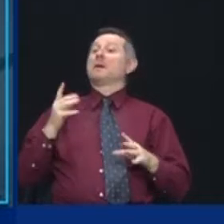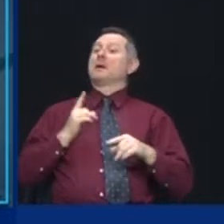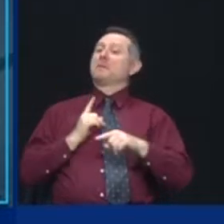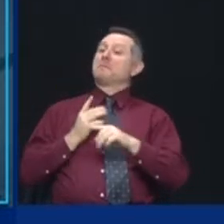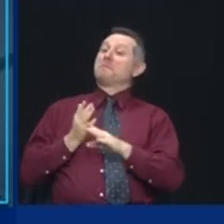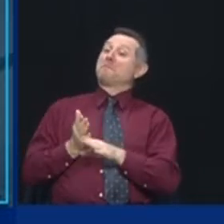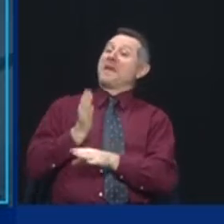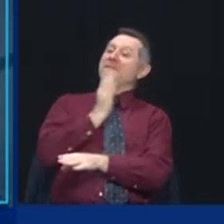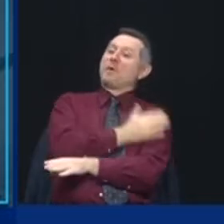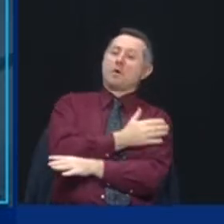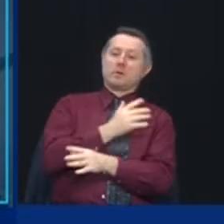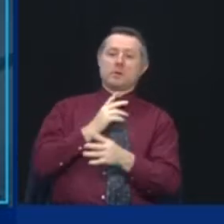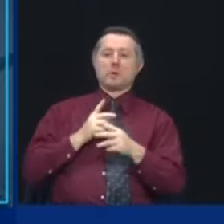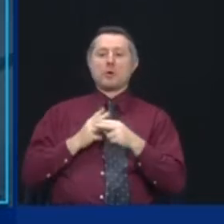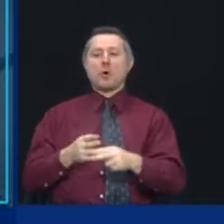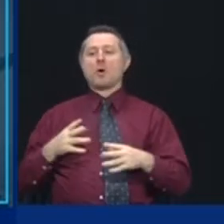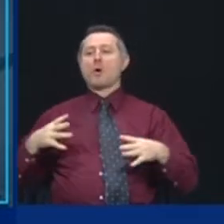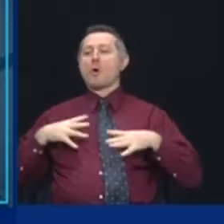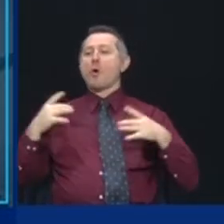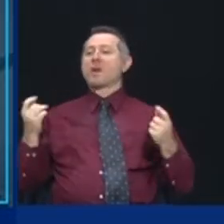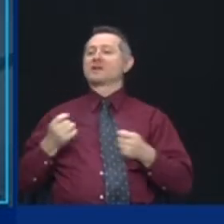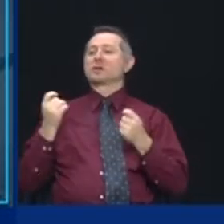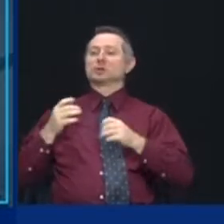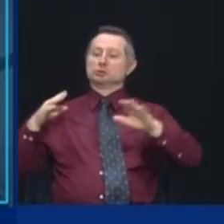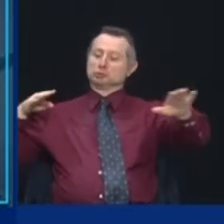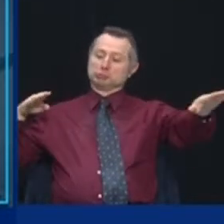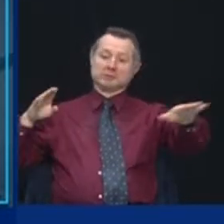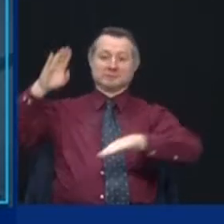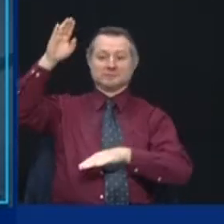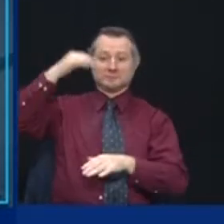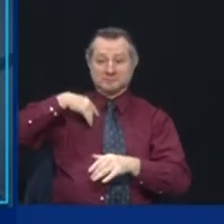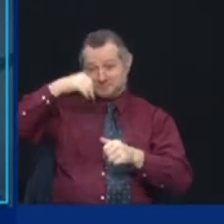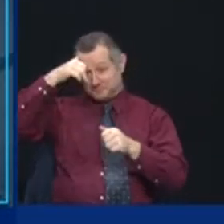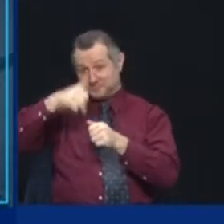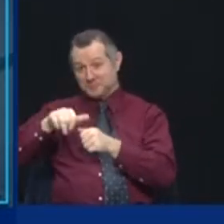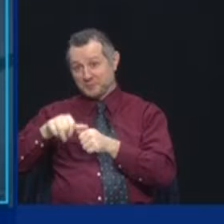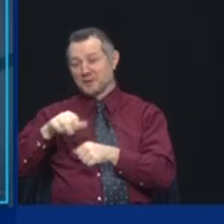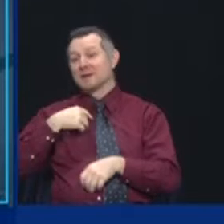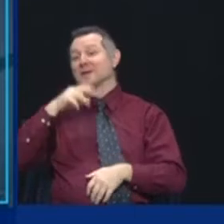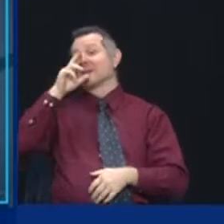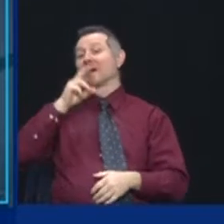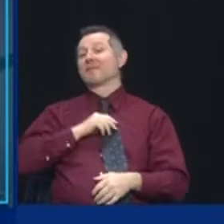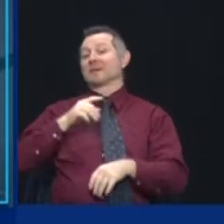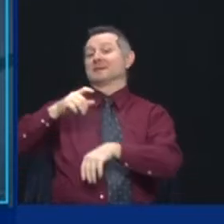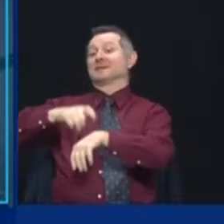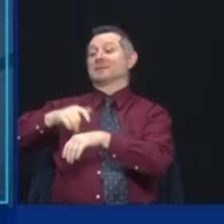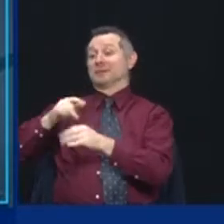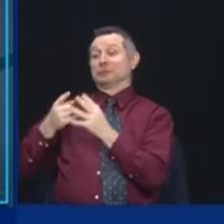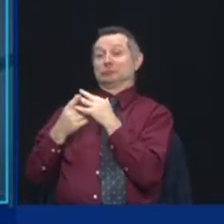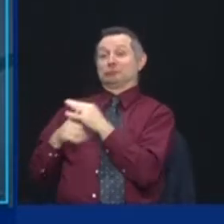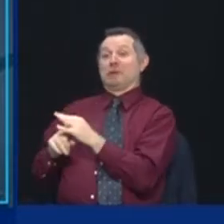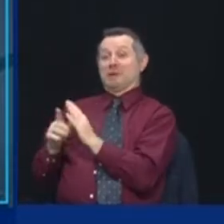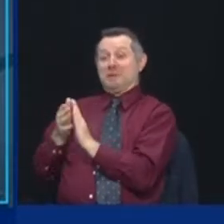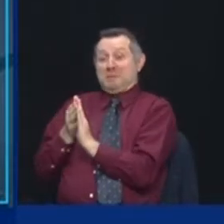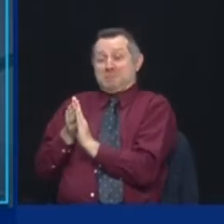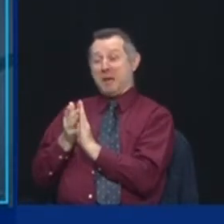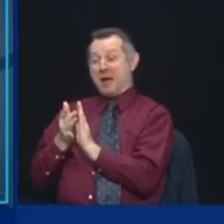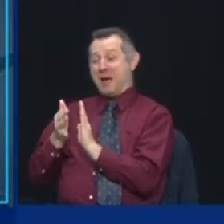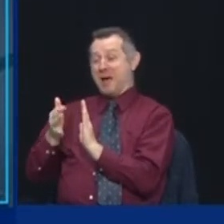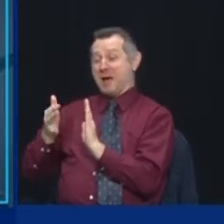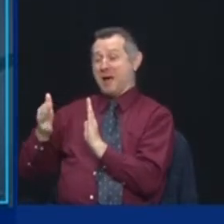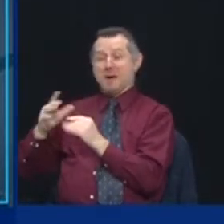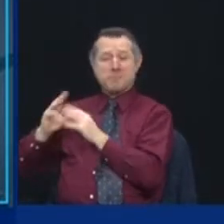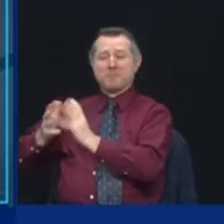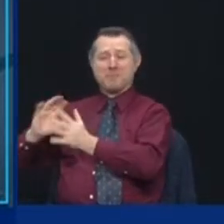holiday surge. If you remember, Thanksgiving started the holiday season, and we warned